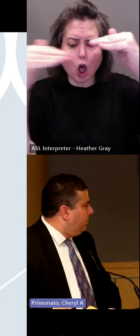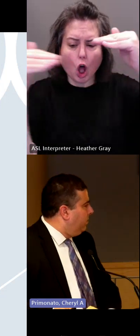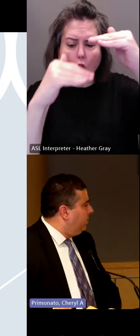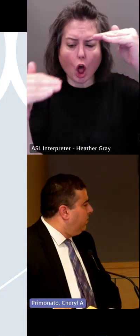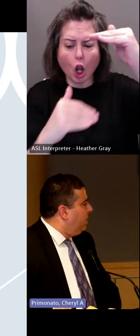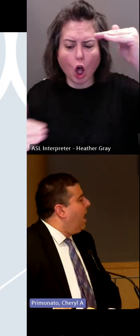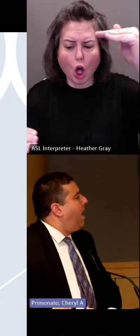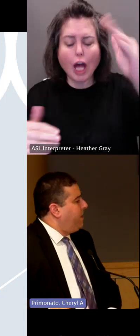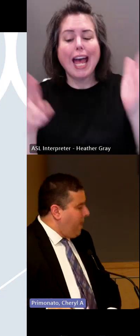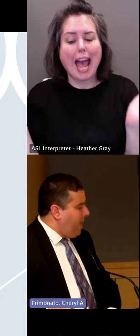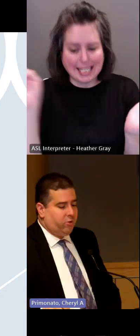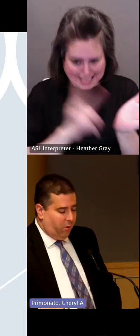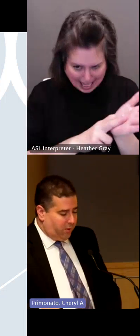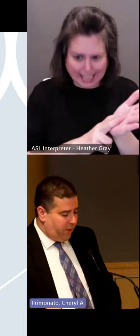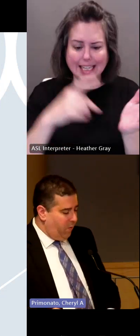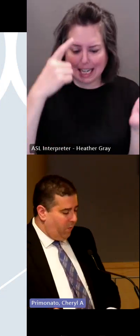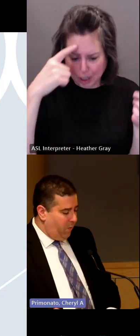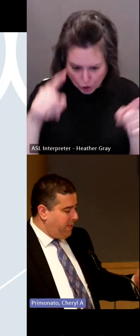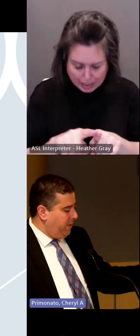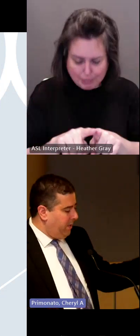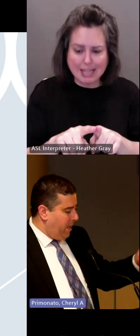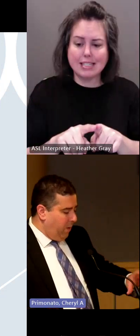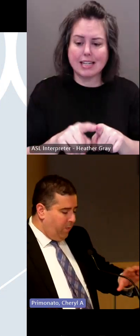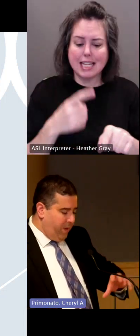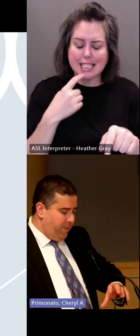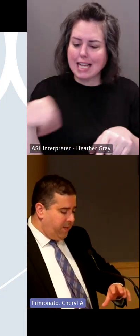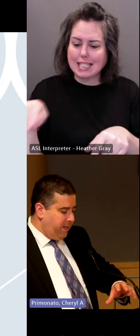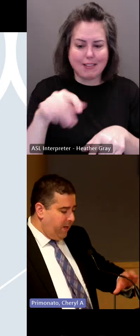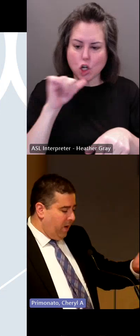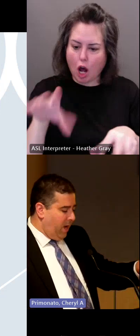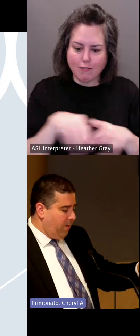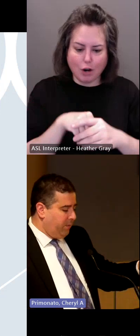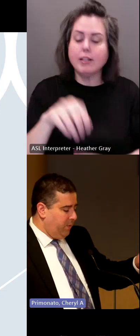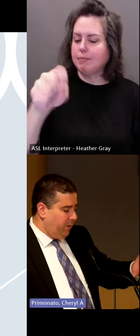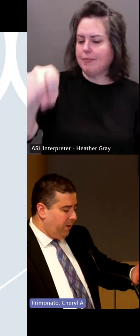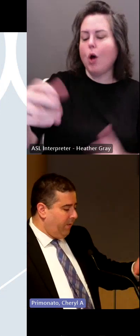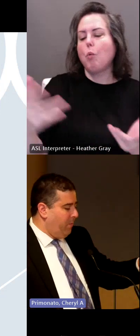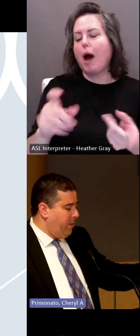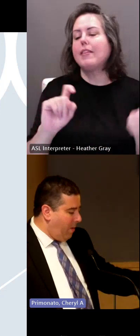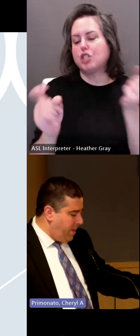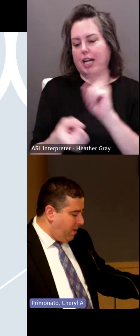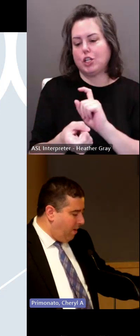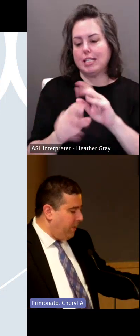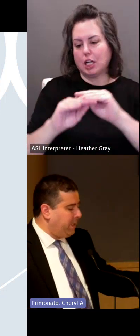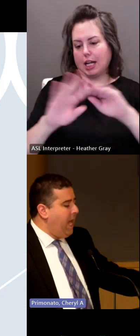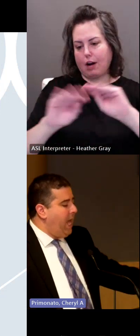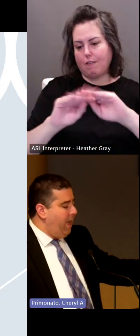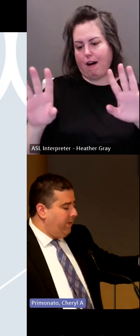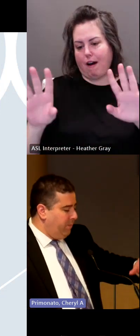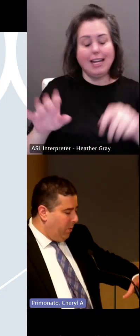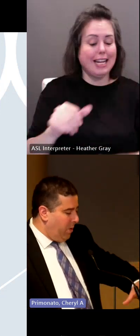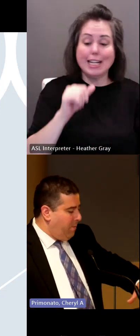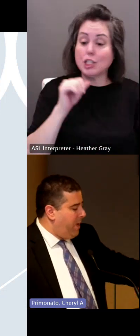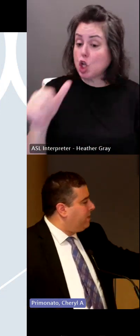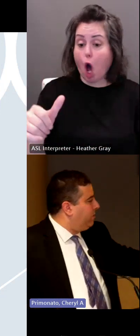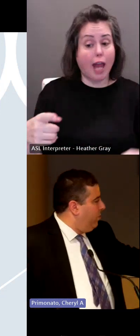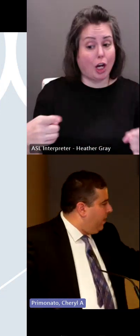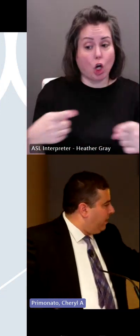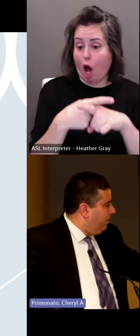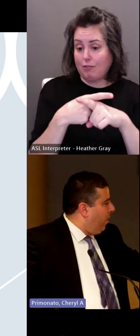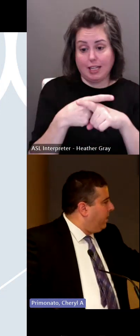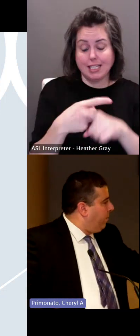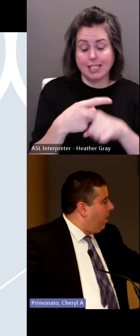the applicant? Yes, sure. So basically, what would be amended here to clarify would not be a conflict if an employee